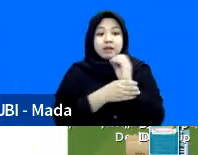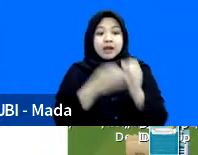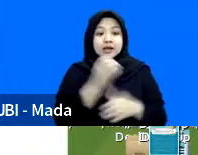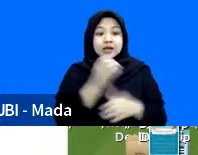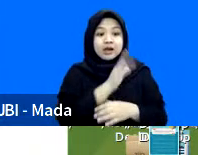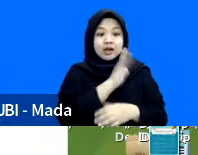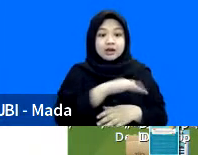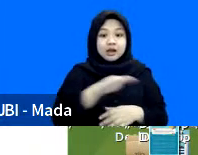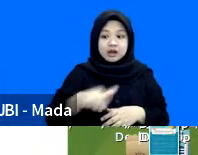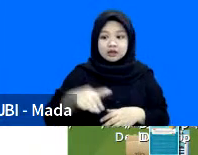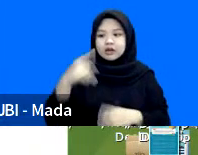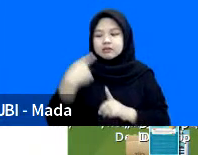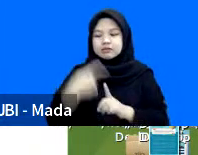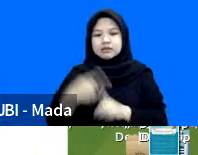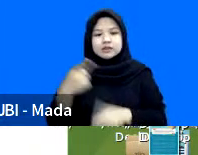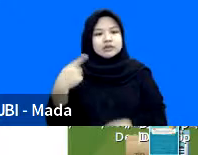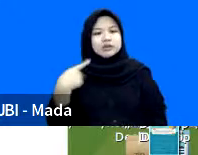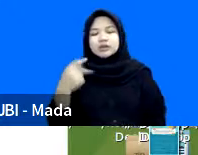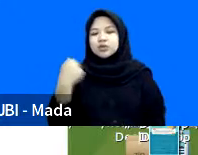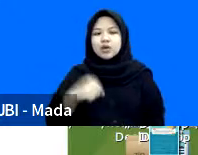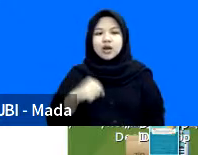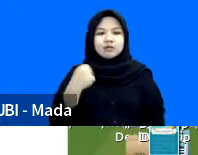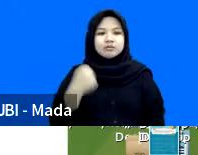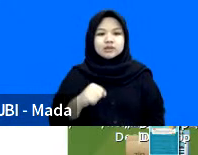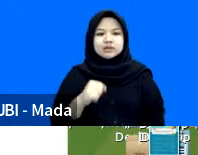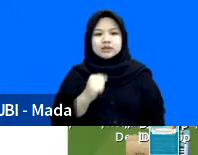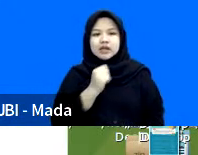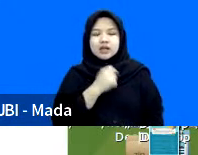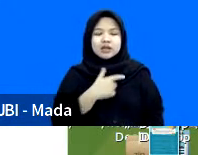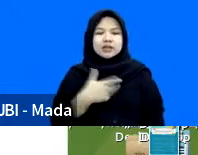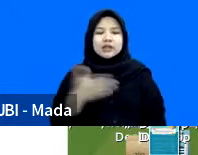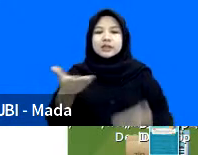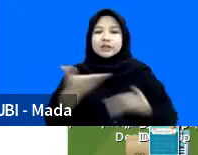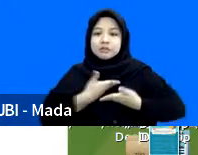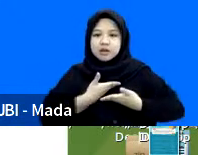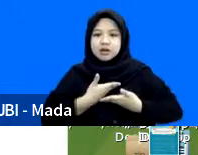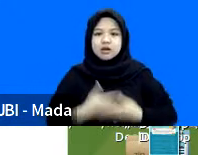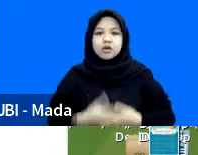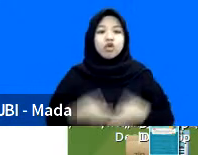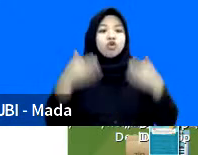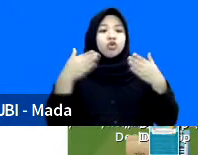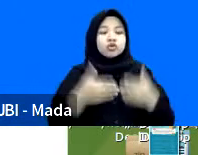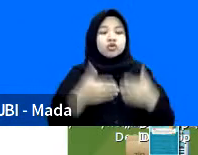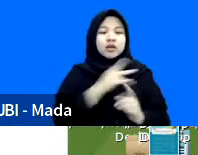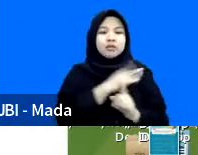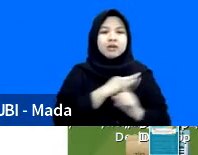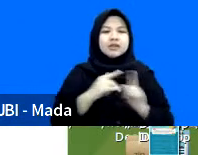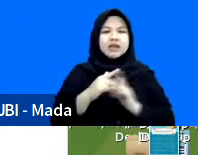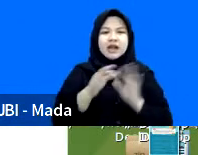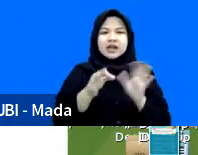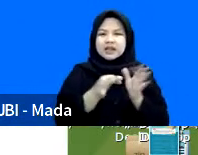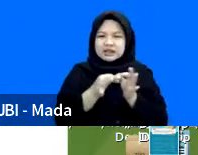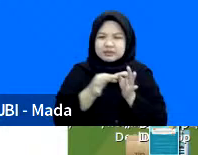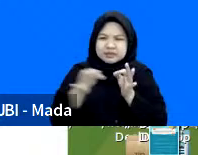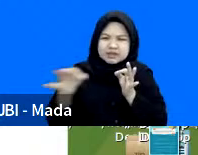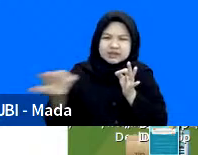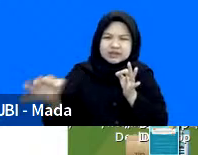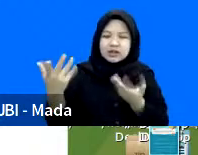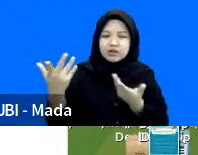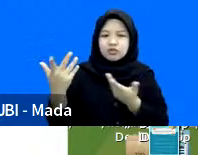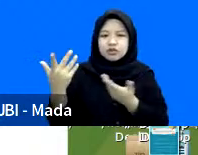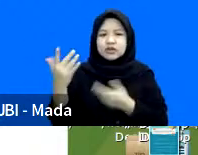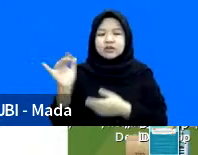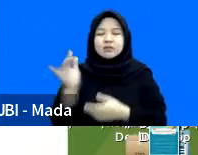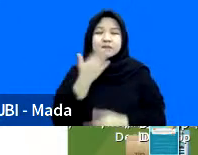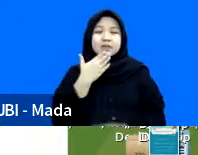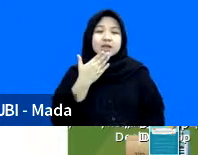the communities that are more backward, the communities that are remotely located, the communities that are traditionally socially marginalized, economically